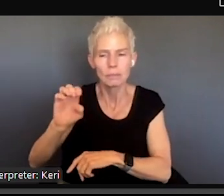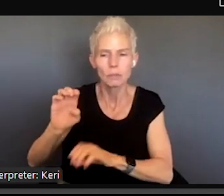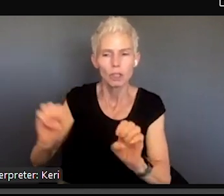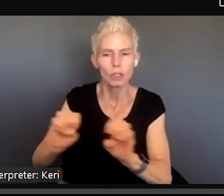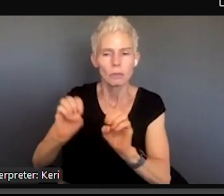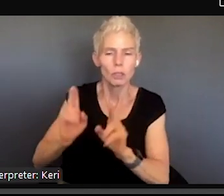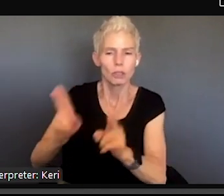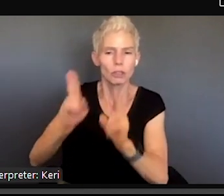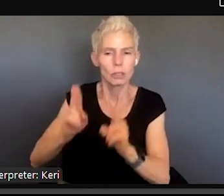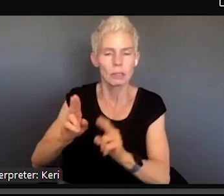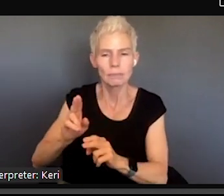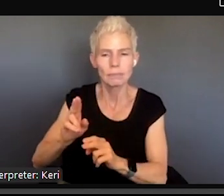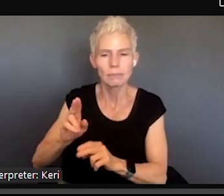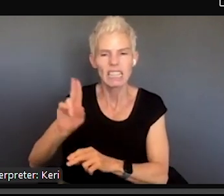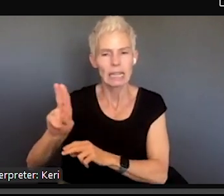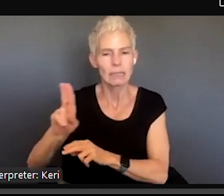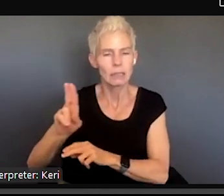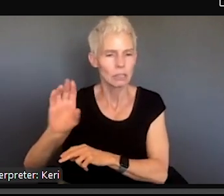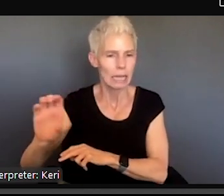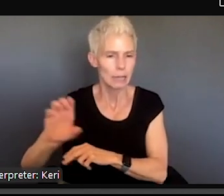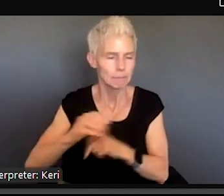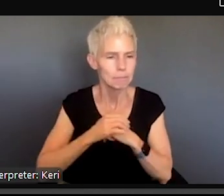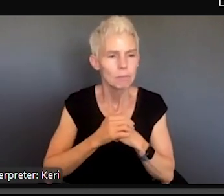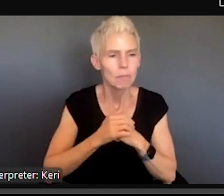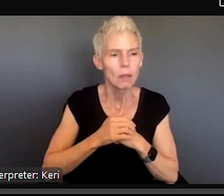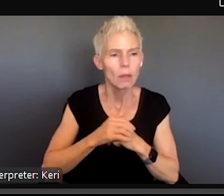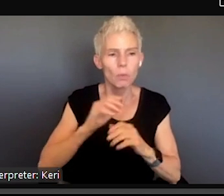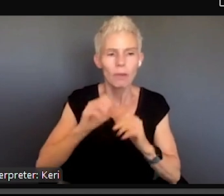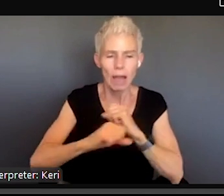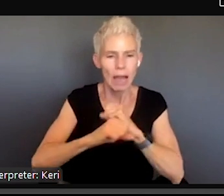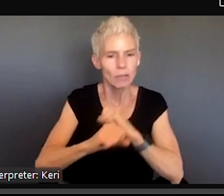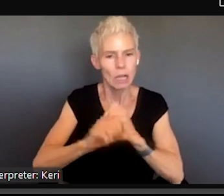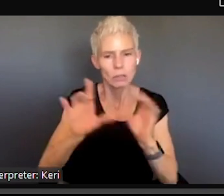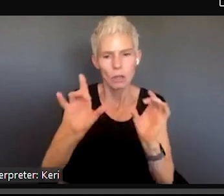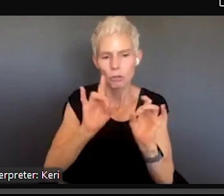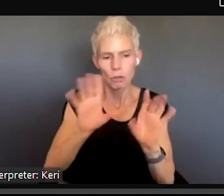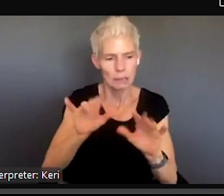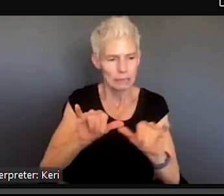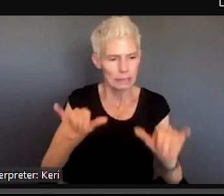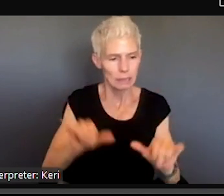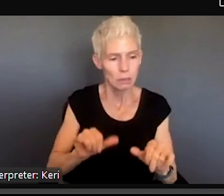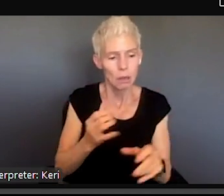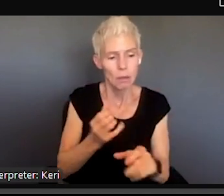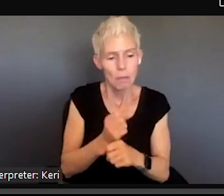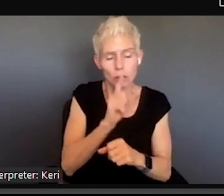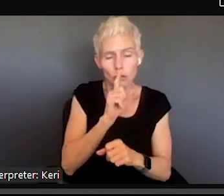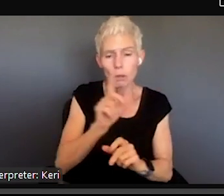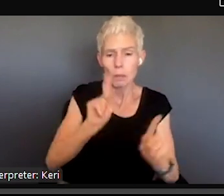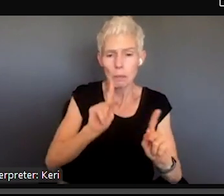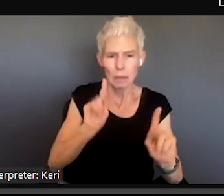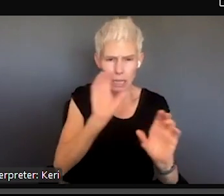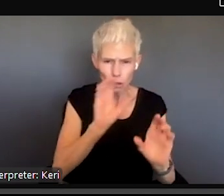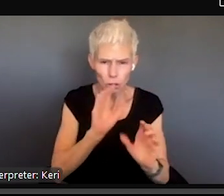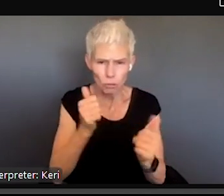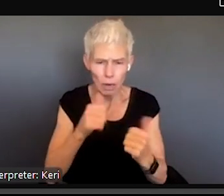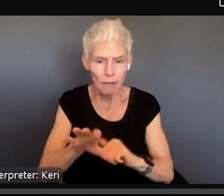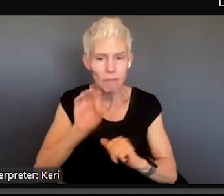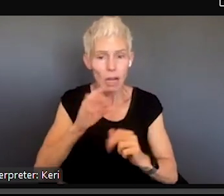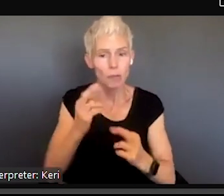to heavily advertise our crisis system and make sure that when people do look for resources, they can actually